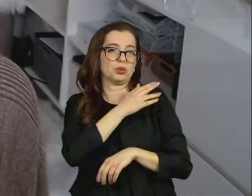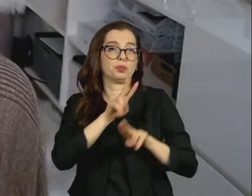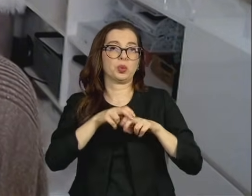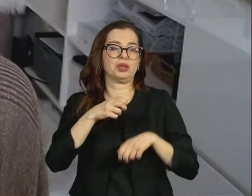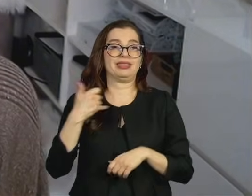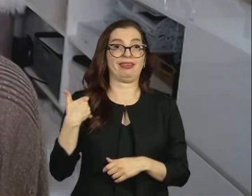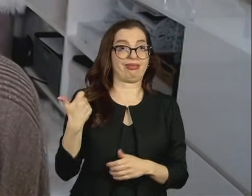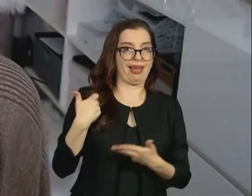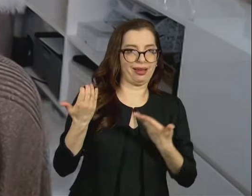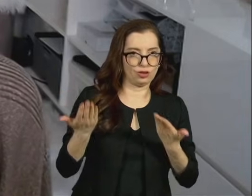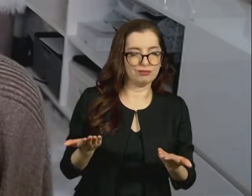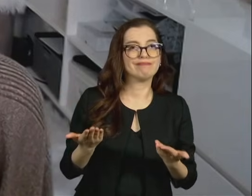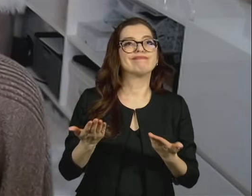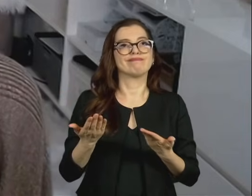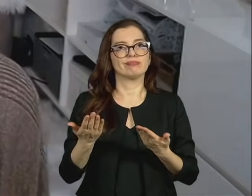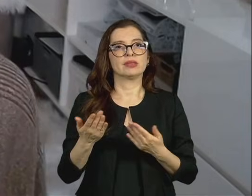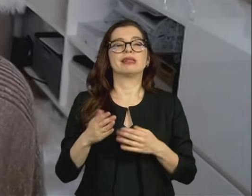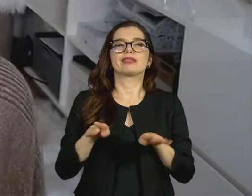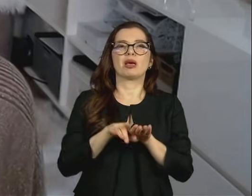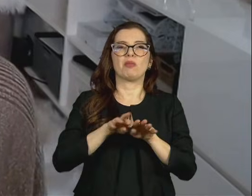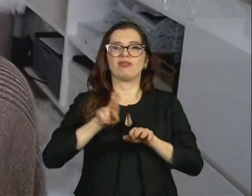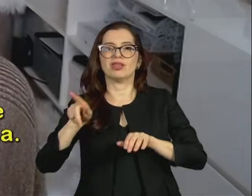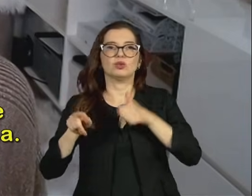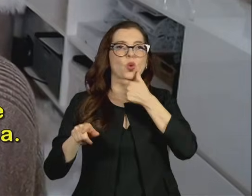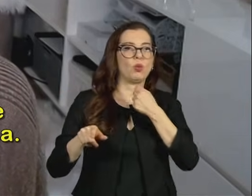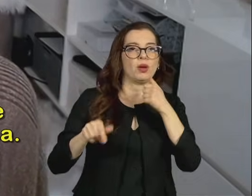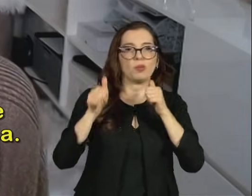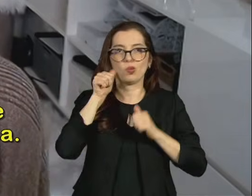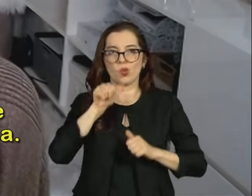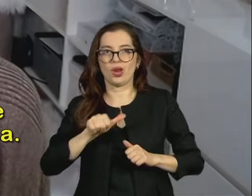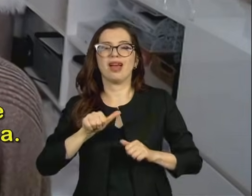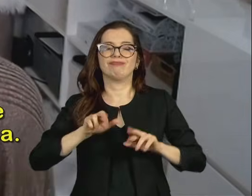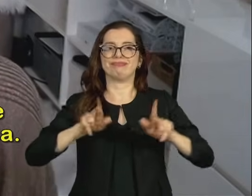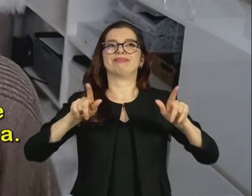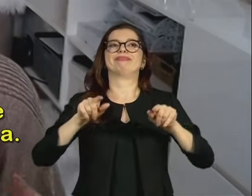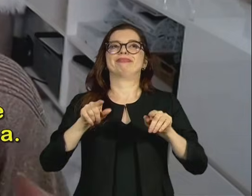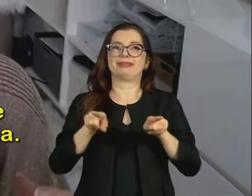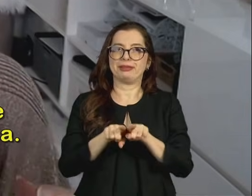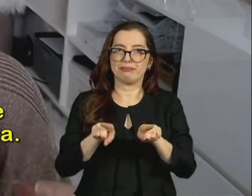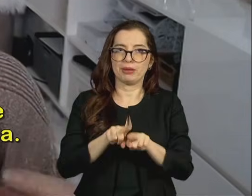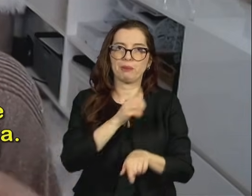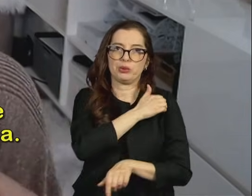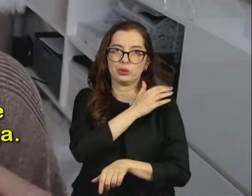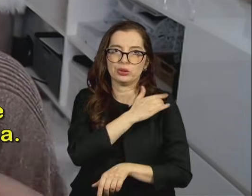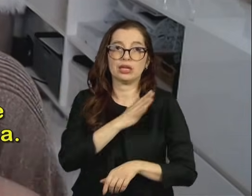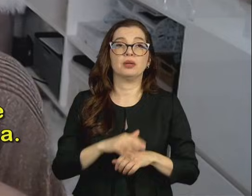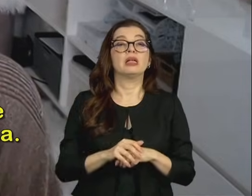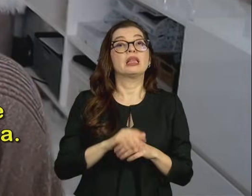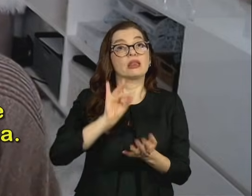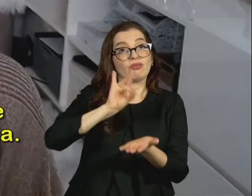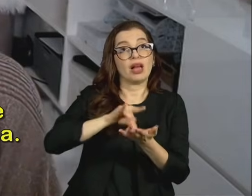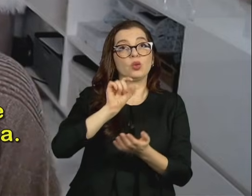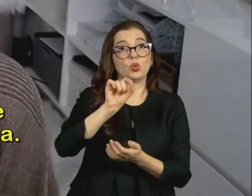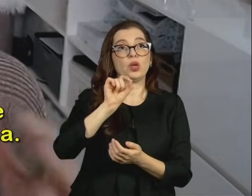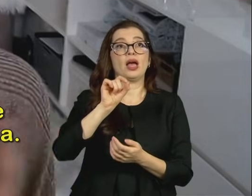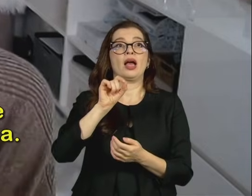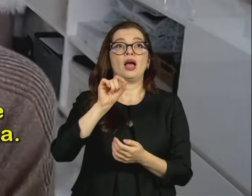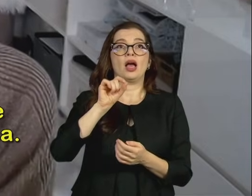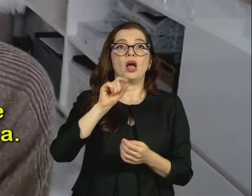ageism and sexism, which then I would say really merge together